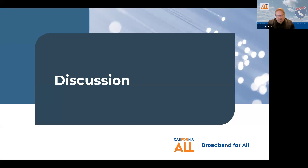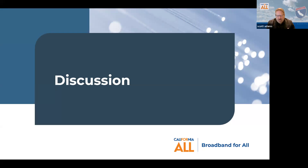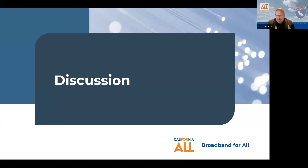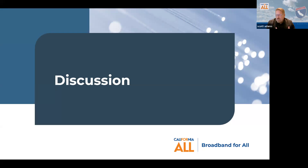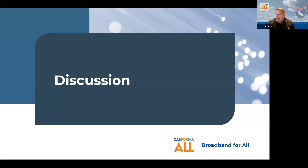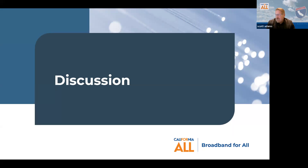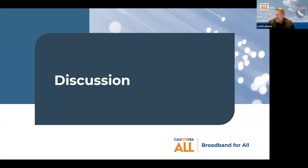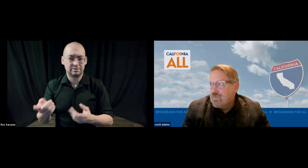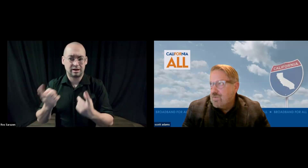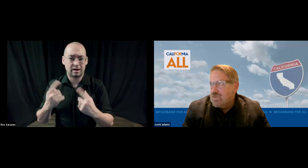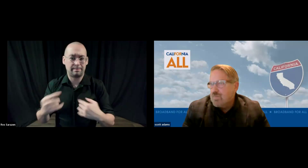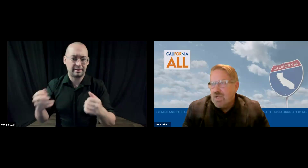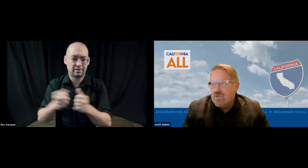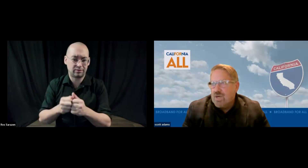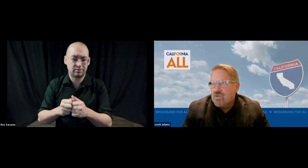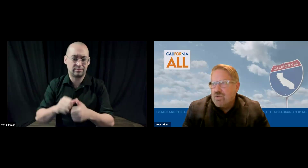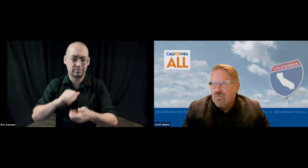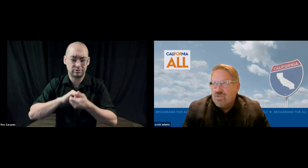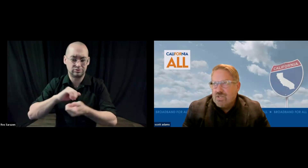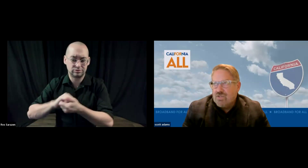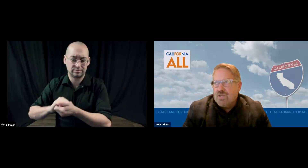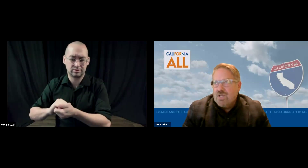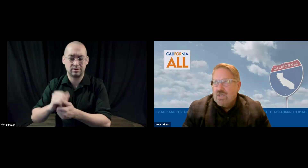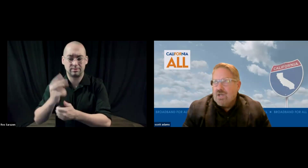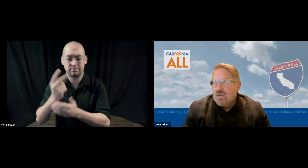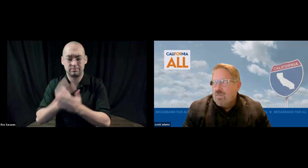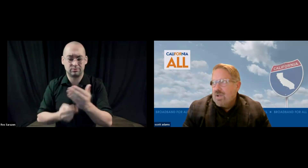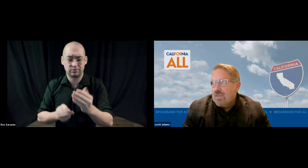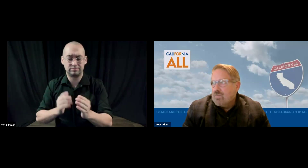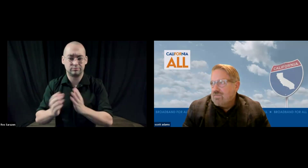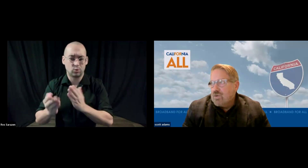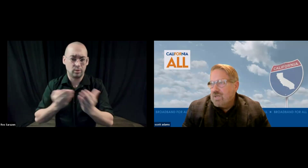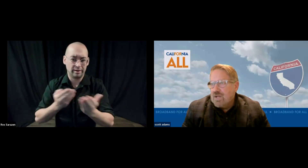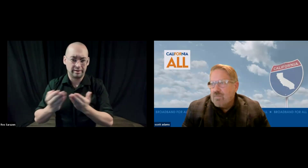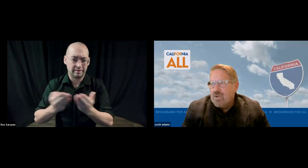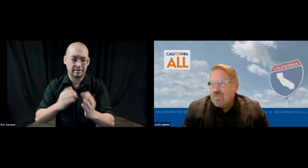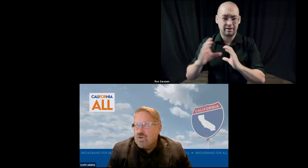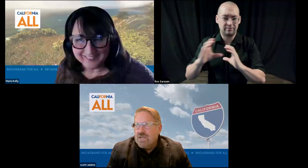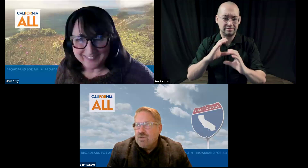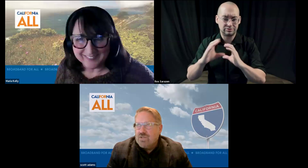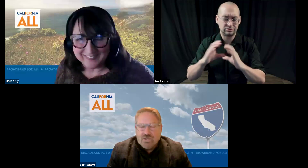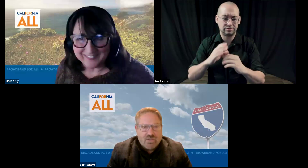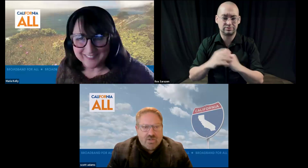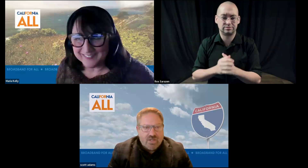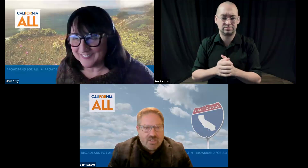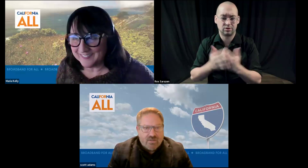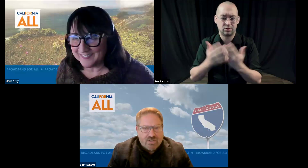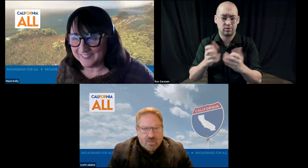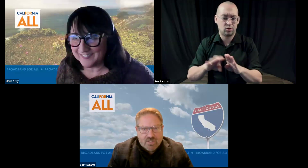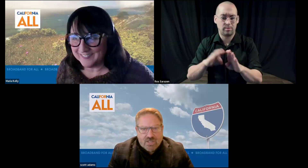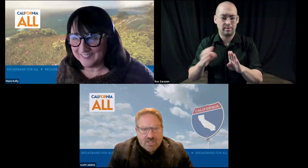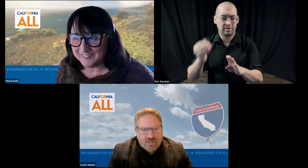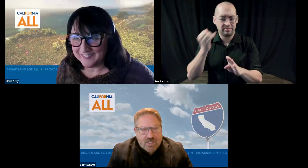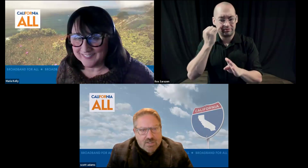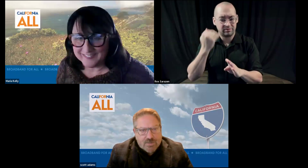come together in partnership in the spirit of this bi-directional conversation. Love to open it up if there are any questions on any